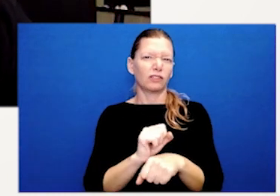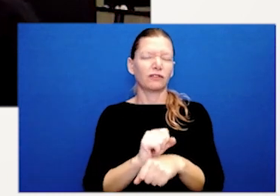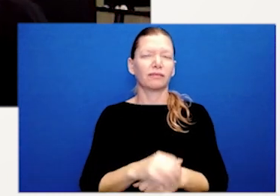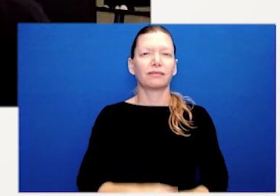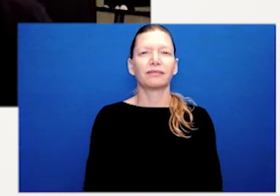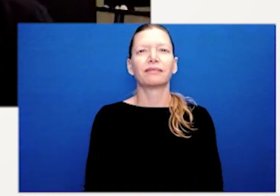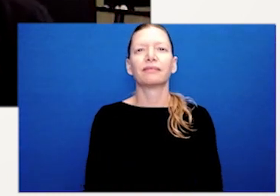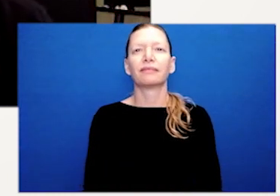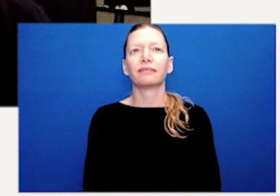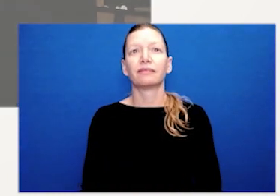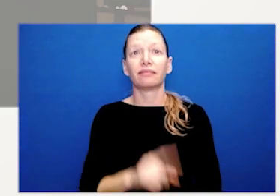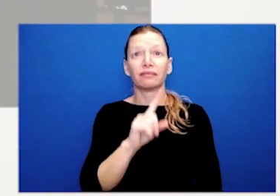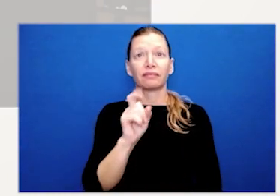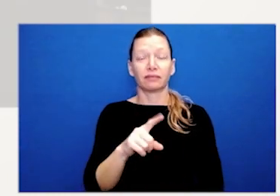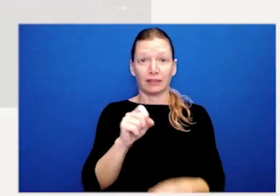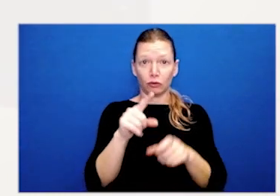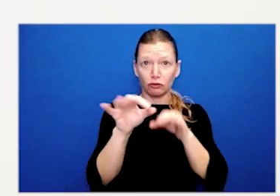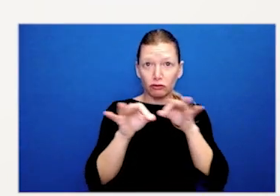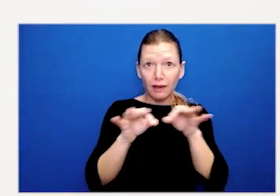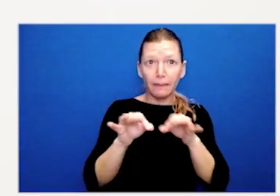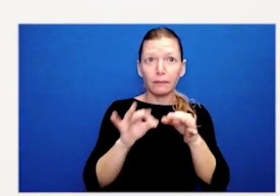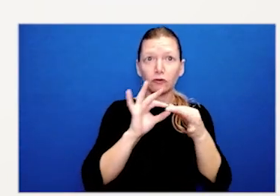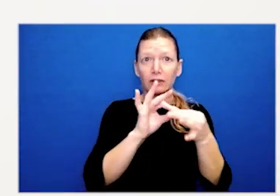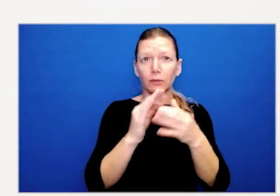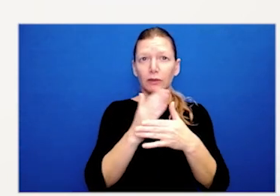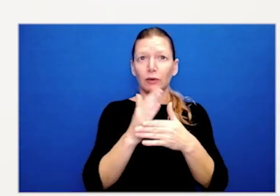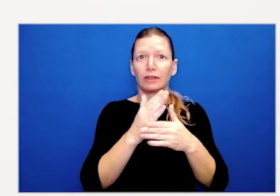so important to me in the work.